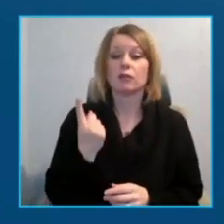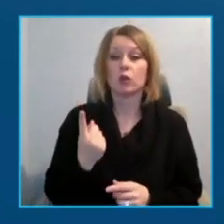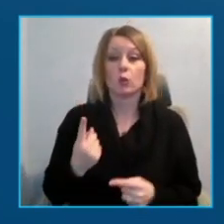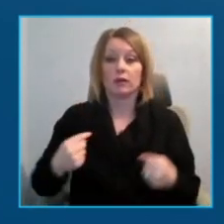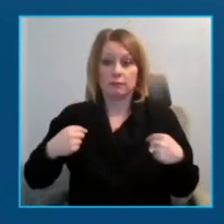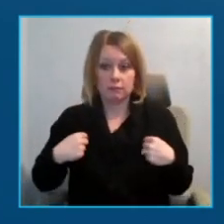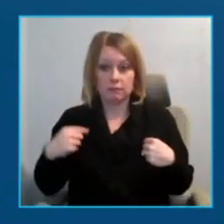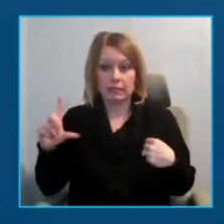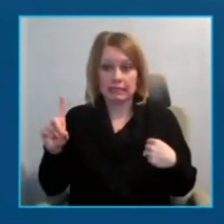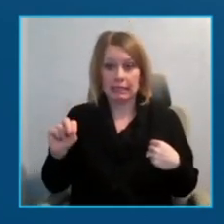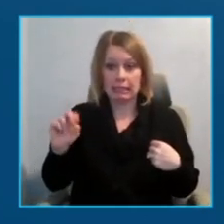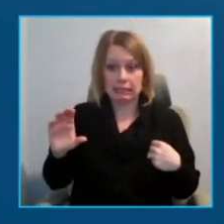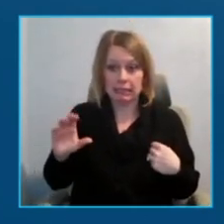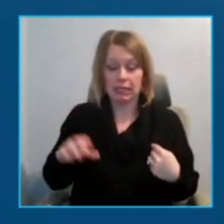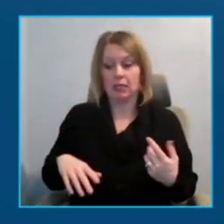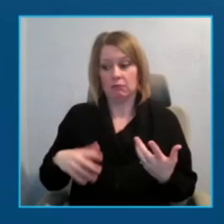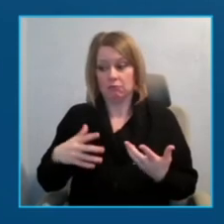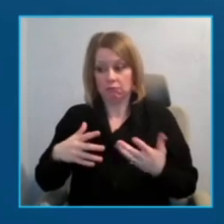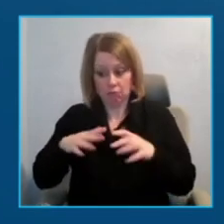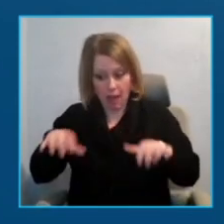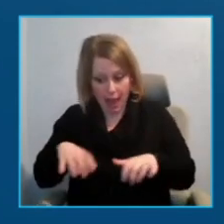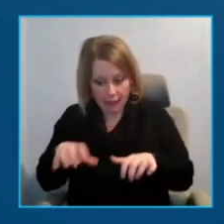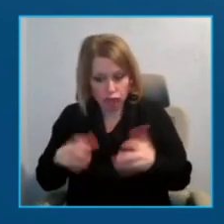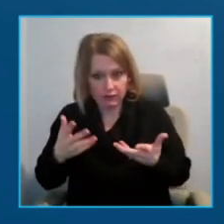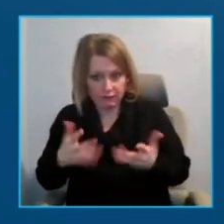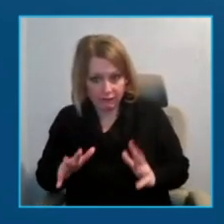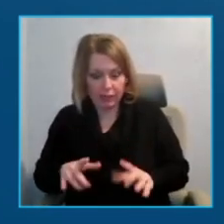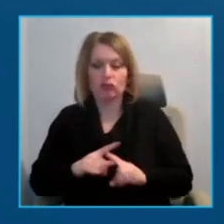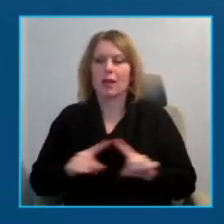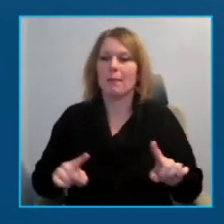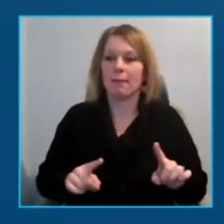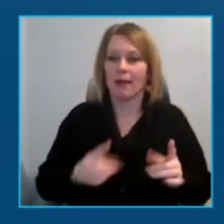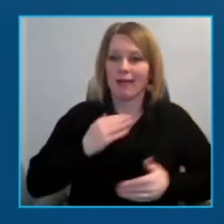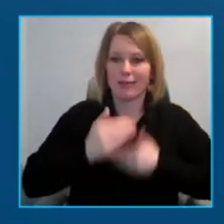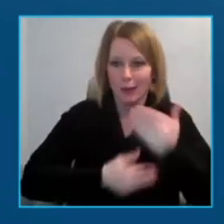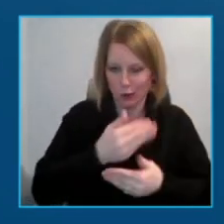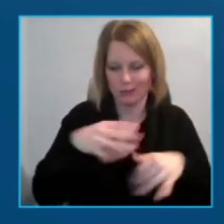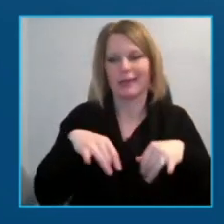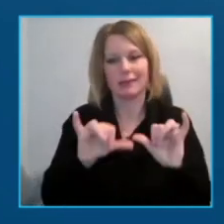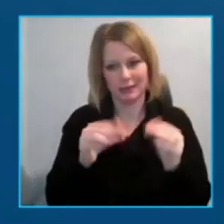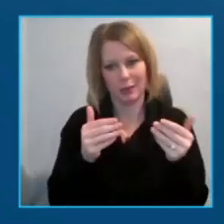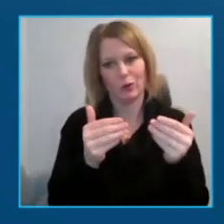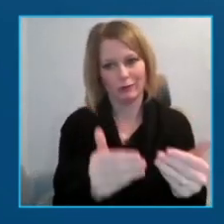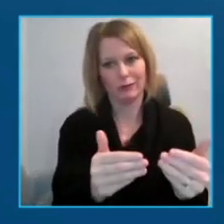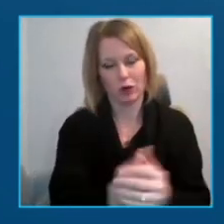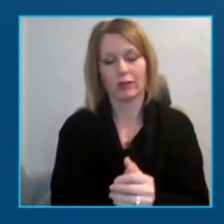unless it comes back to us, this isn't the end of the process. And I think BFOR